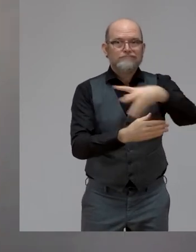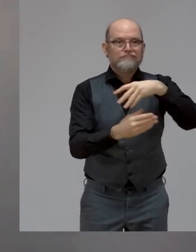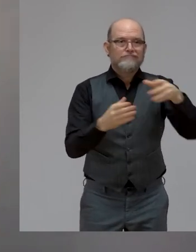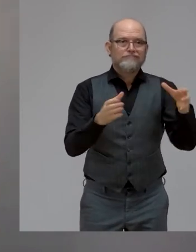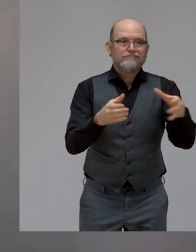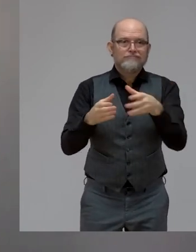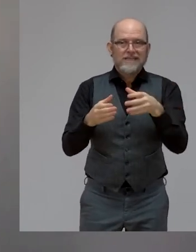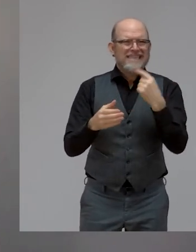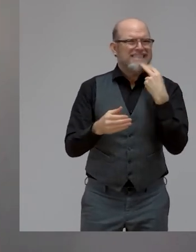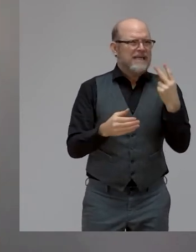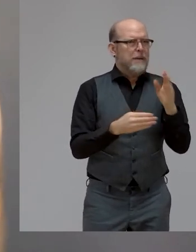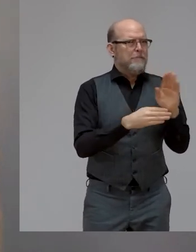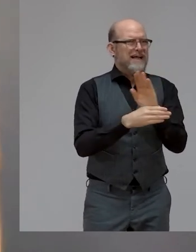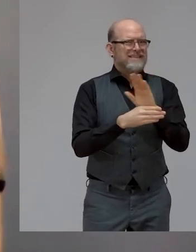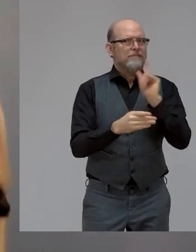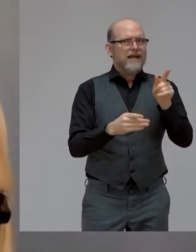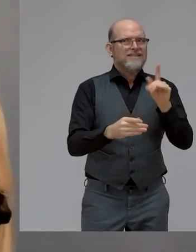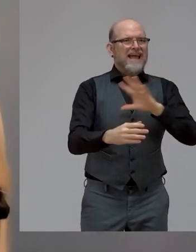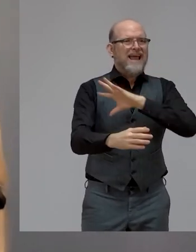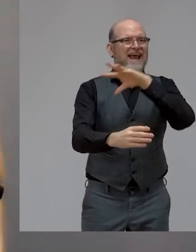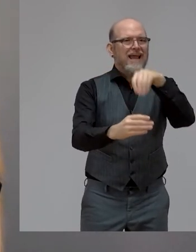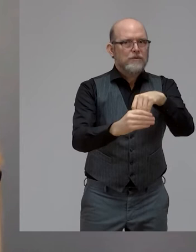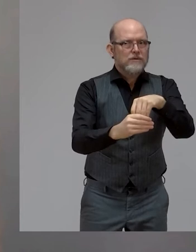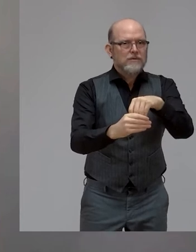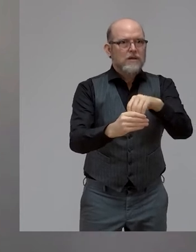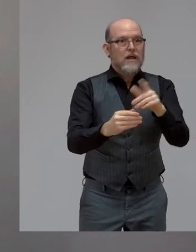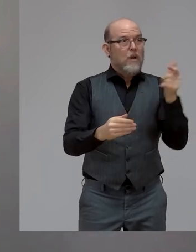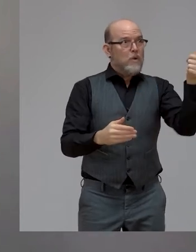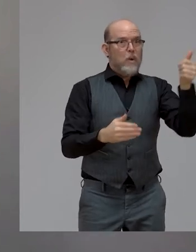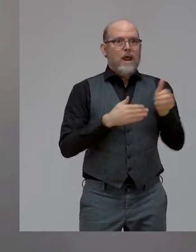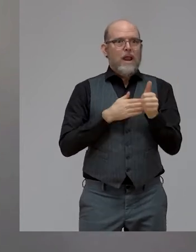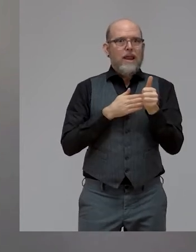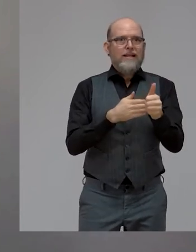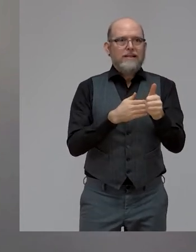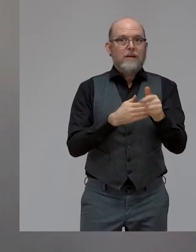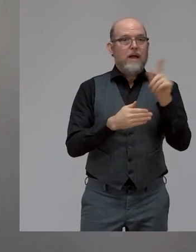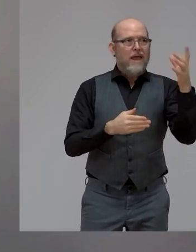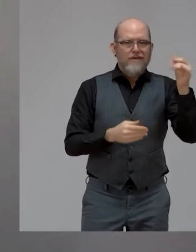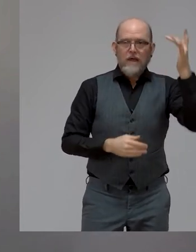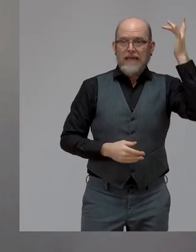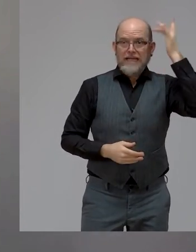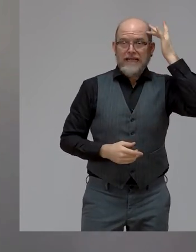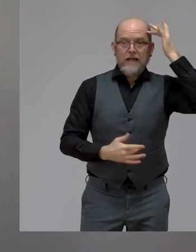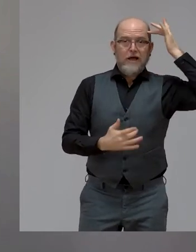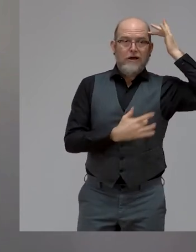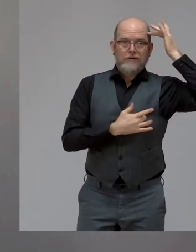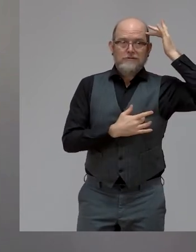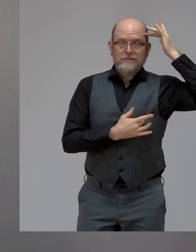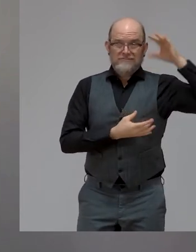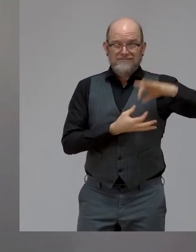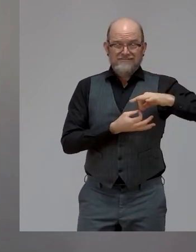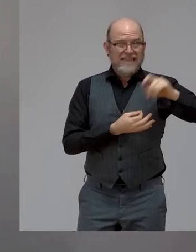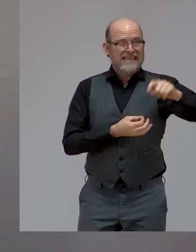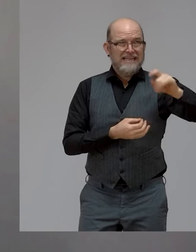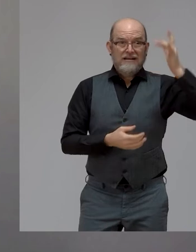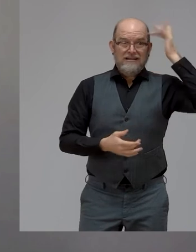are those leaders who use their head and their heart. Martin Essl has consistently and constantly been committed